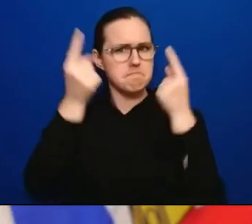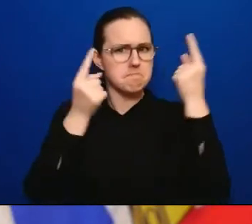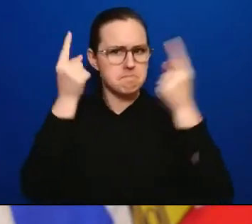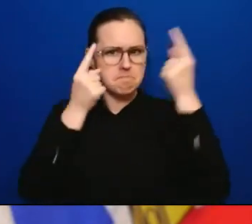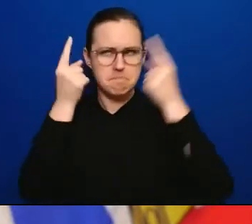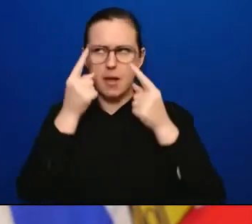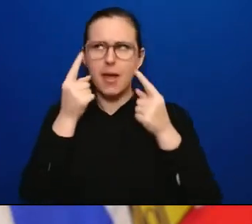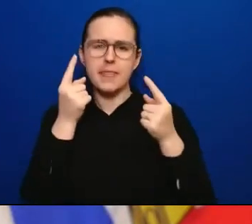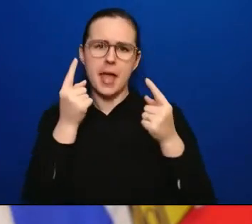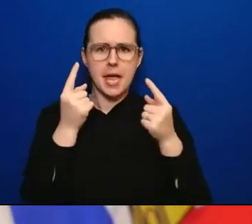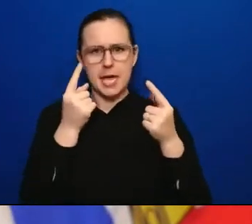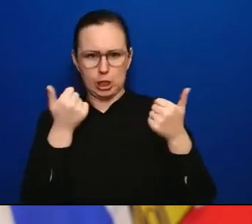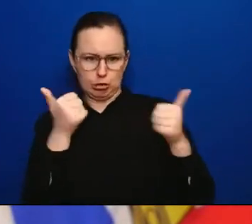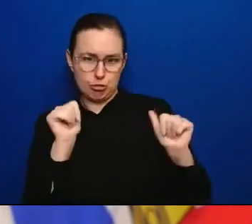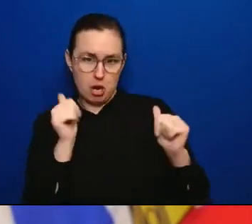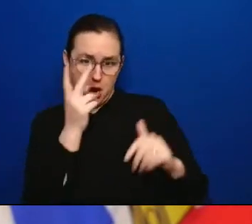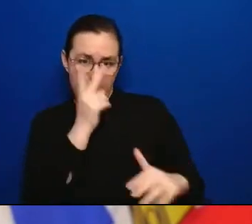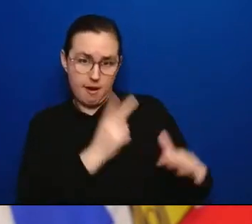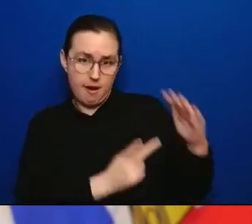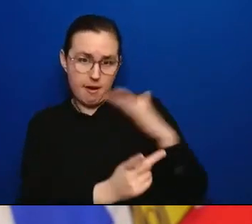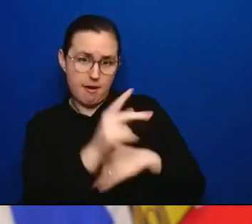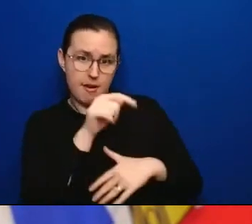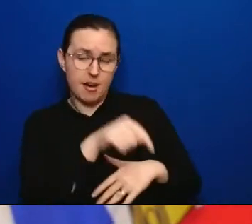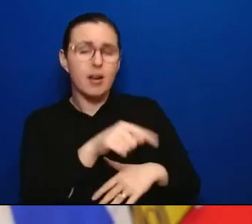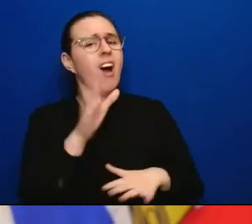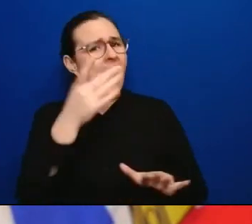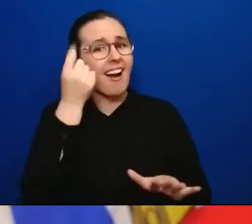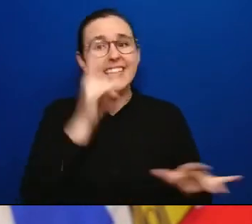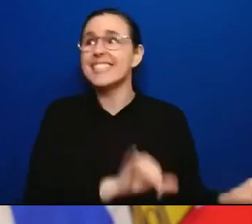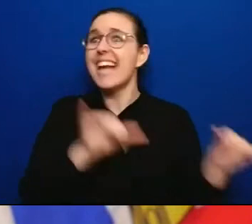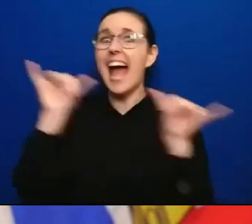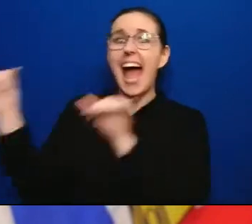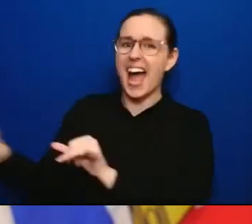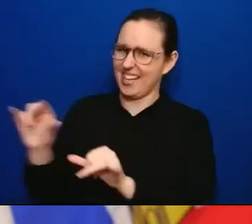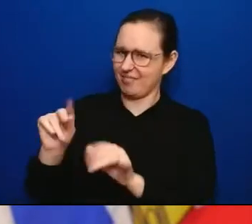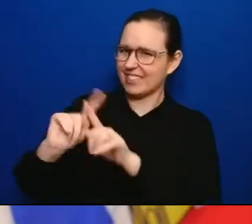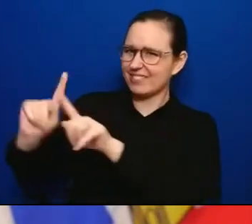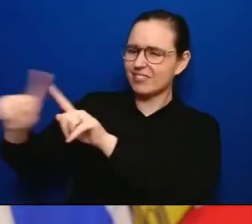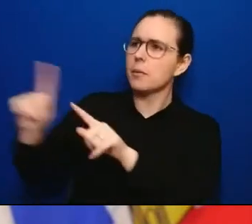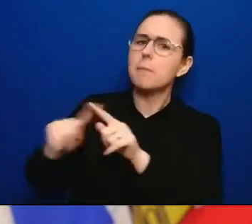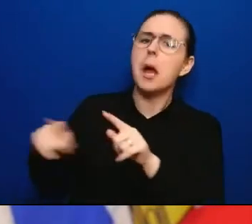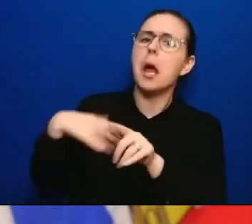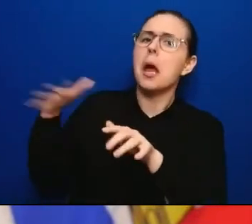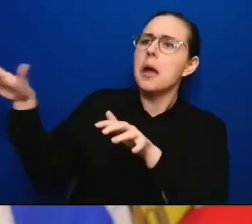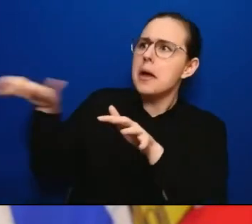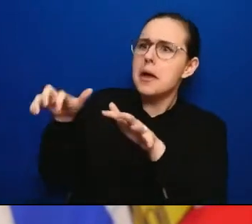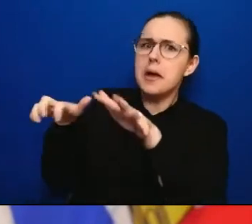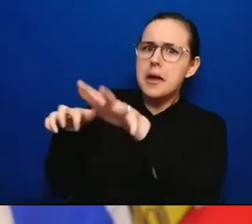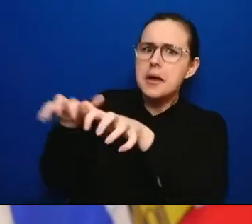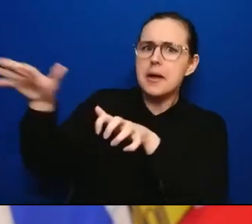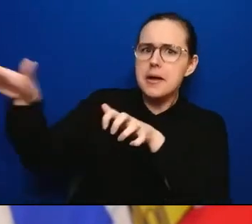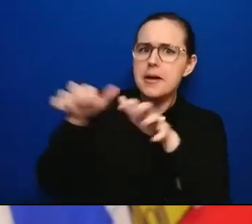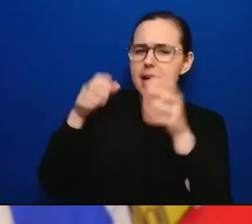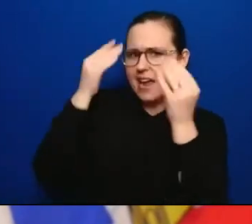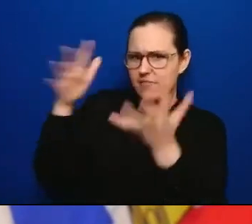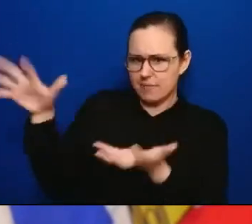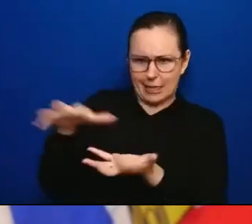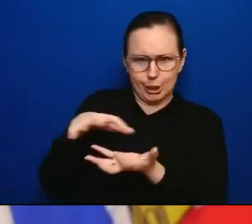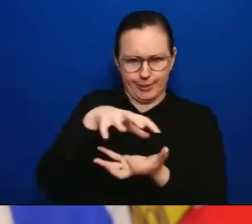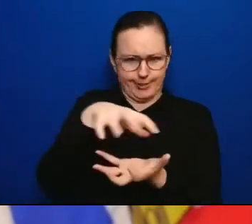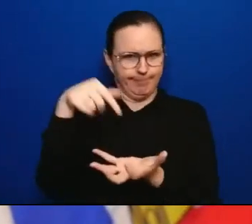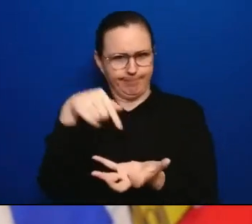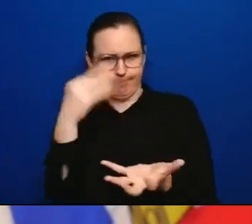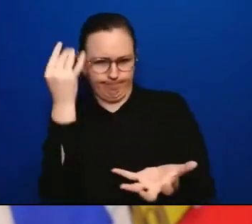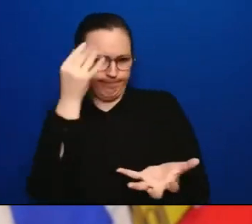And we try to project what's going to happen longer term as well. And as always, we are seeing, well, what we have learned is